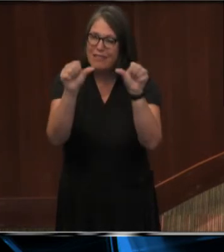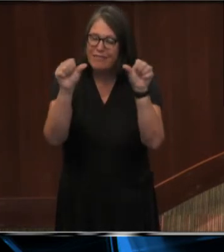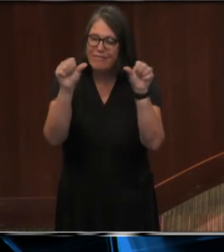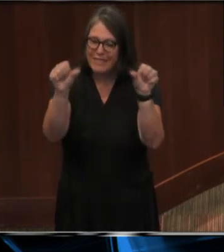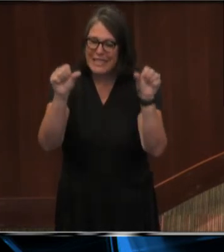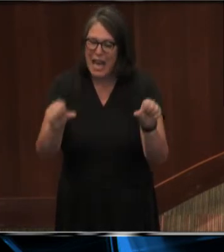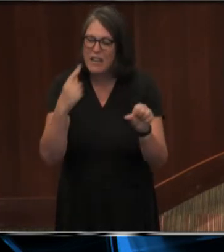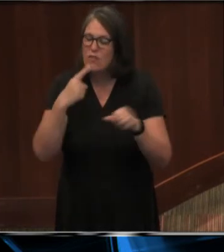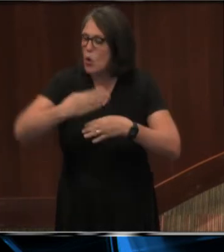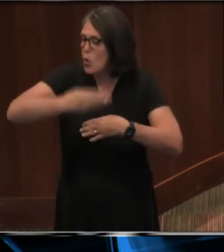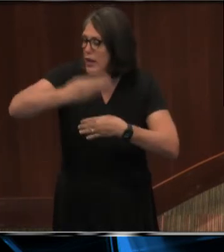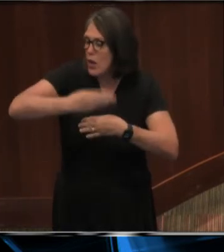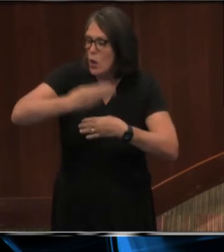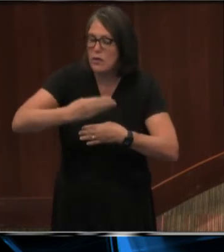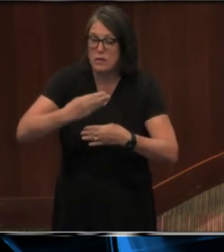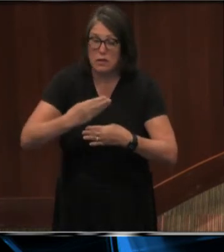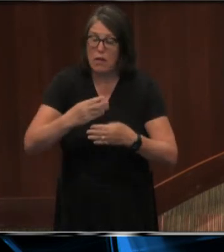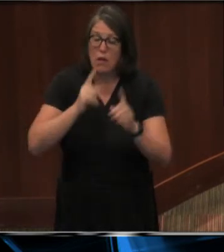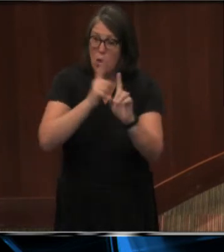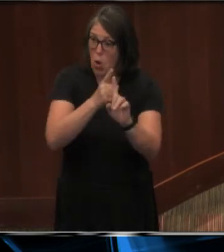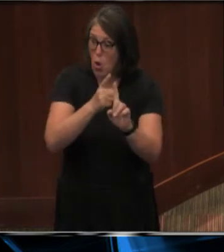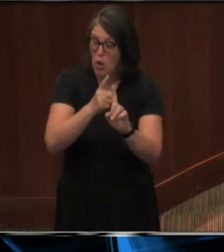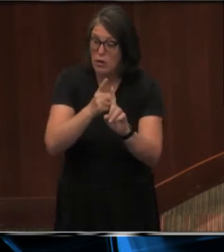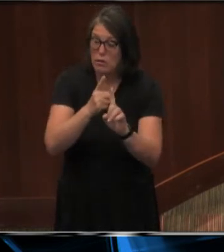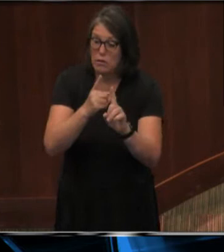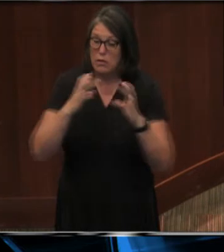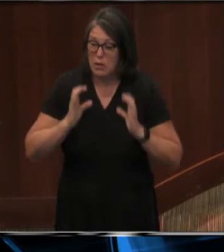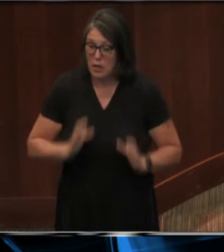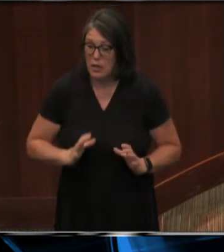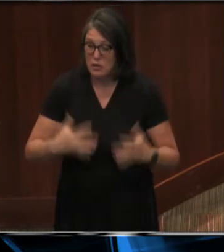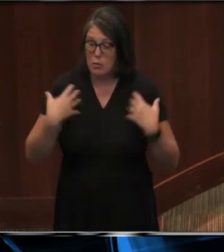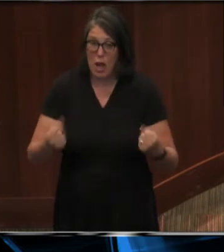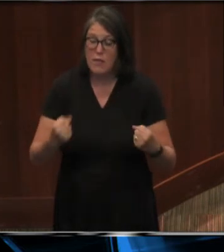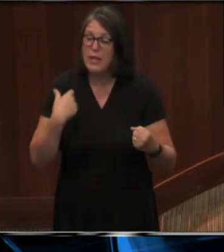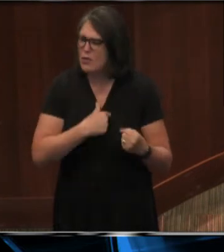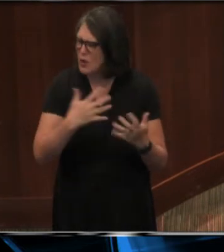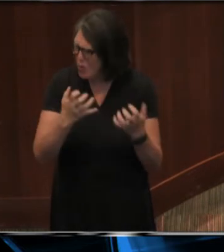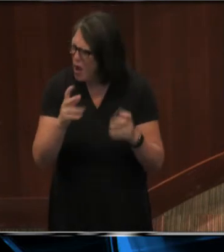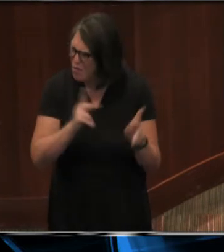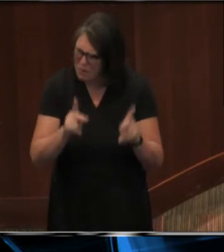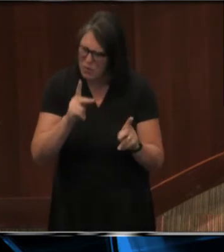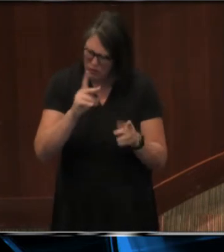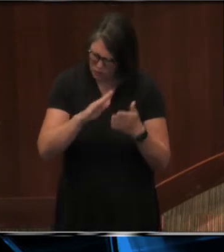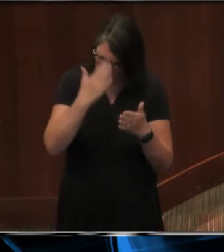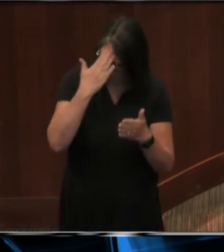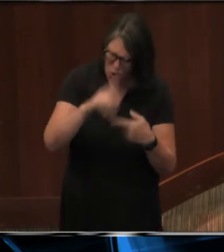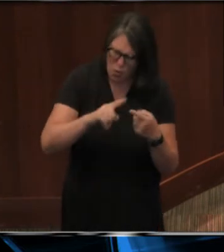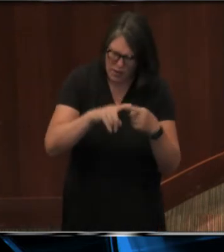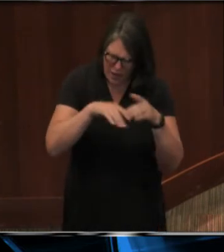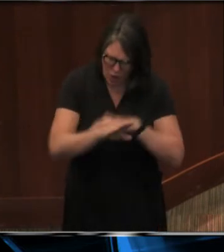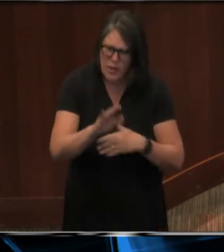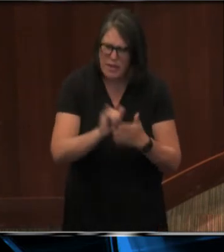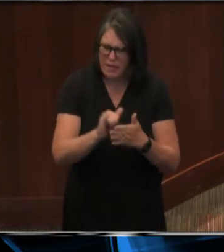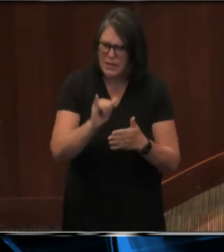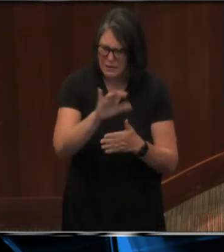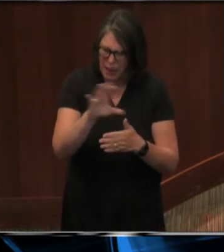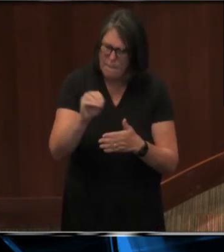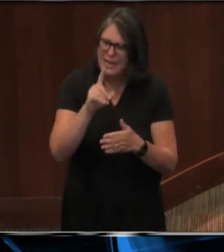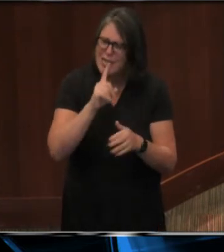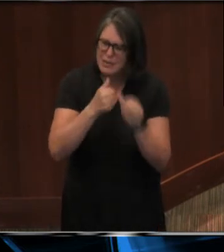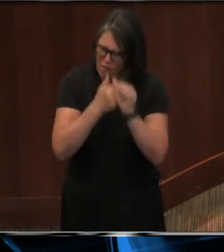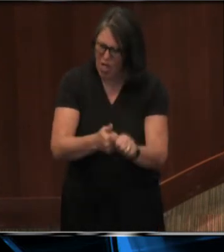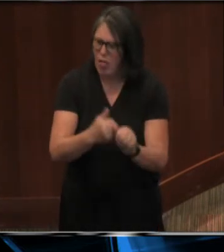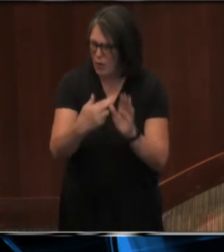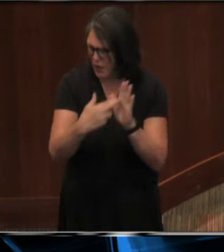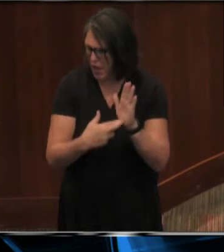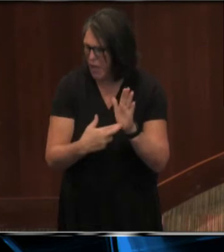is to promote consumer confidence. We want folks to know when they're entering an organization that these employers are following the